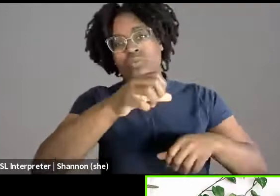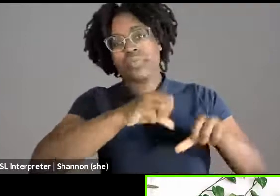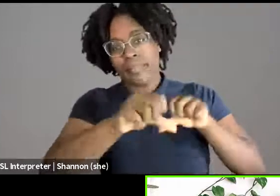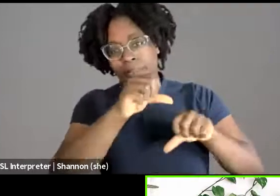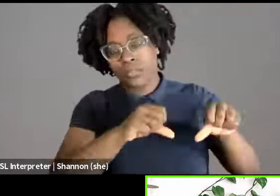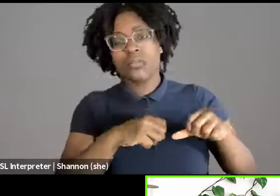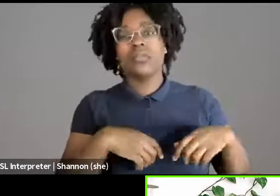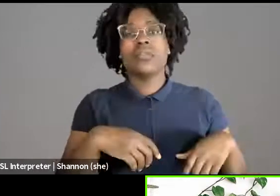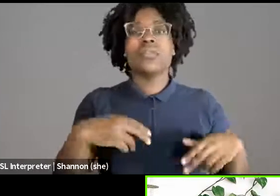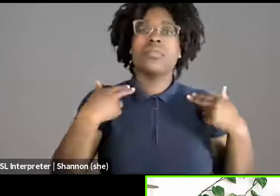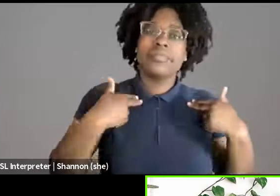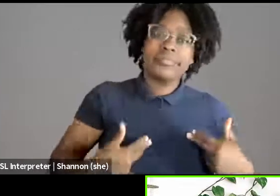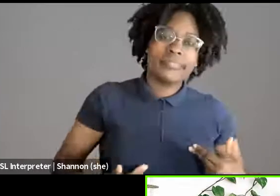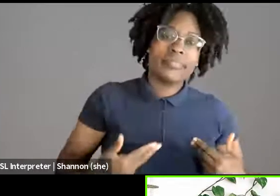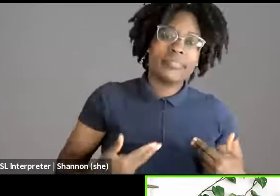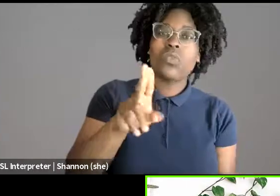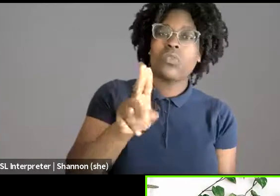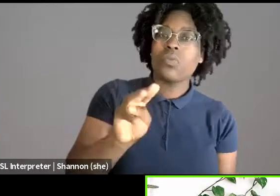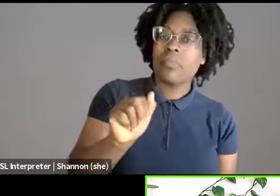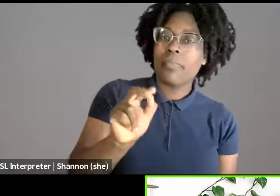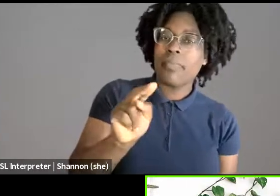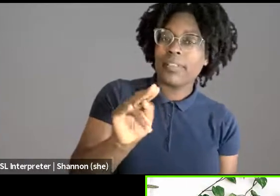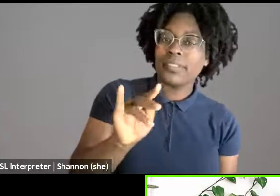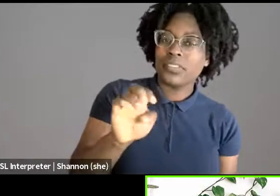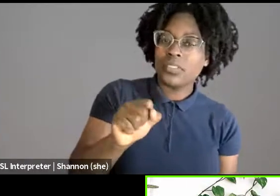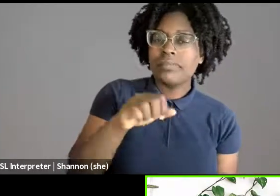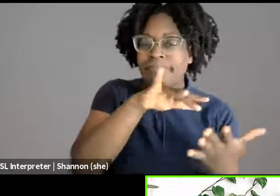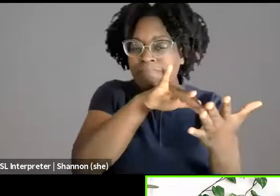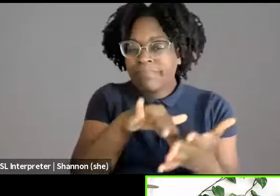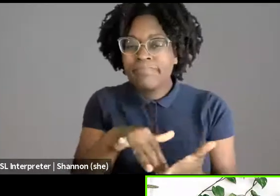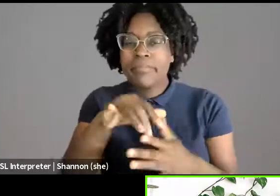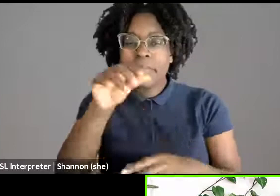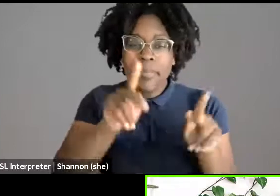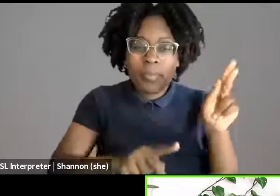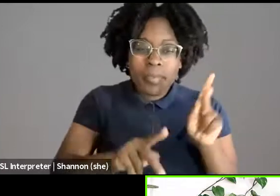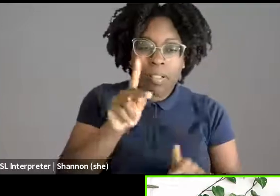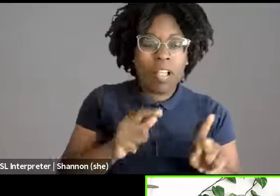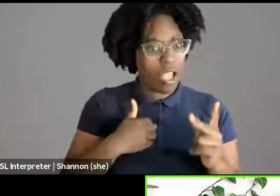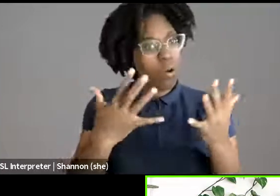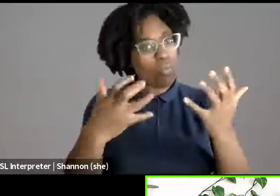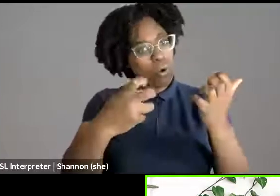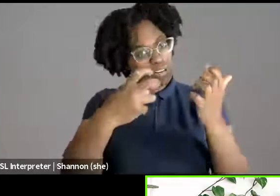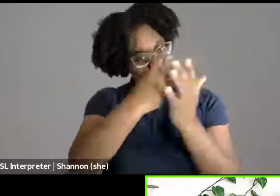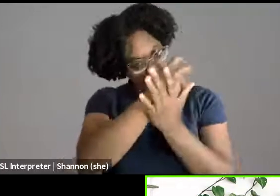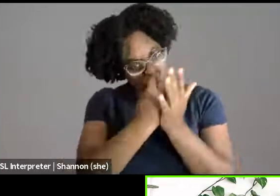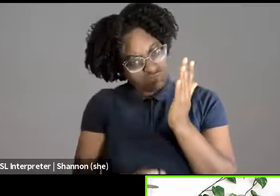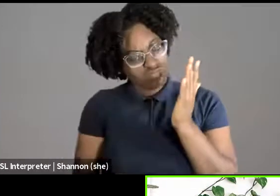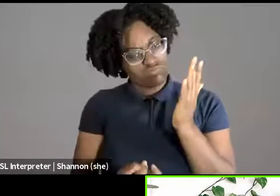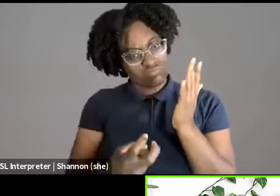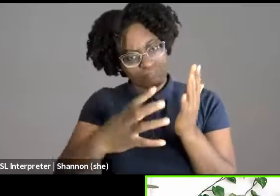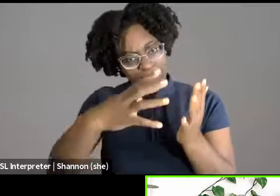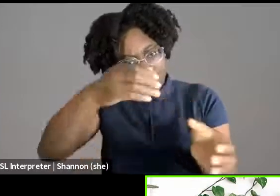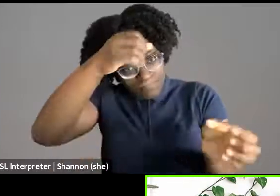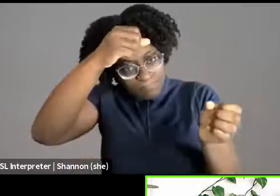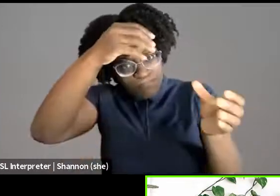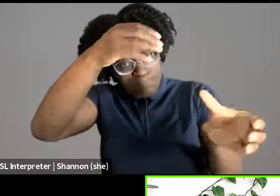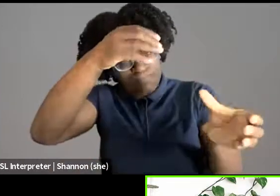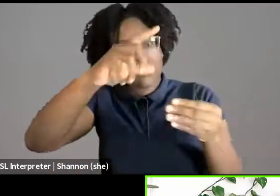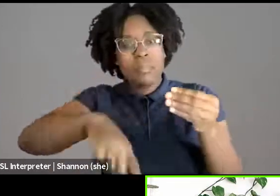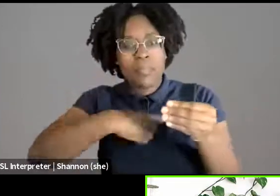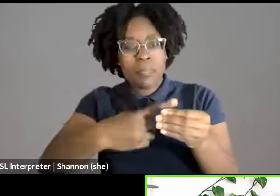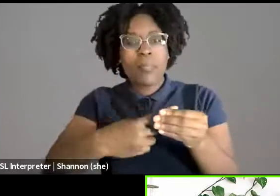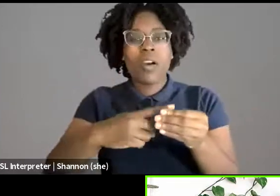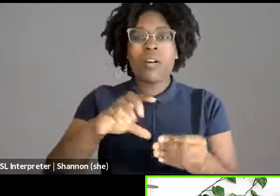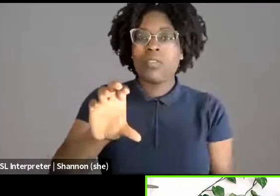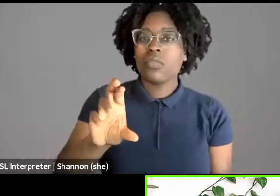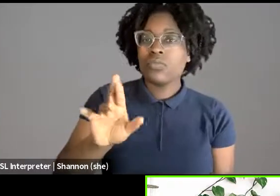of race, racism, like critical race theory and intersectionality, and gender theory as I was in technology. So